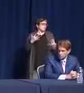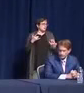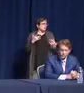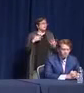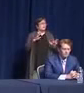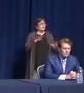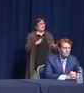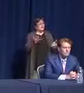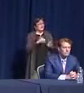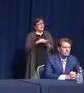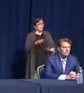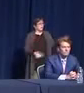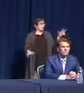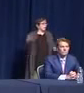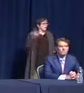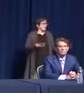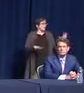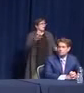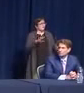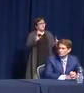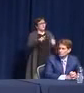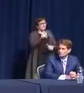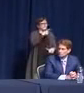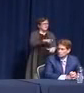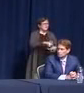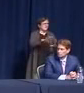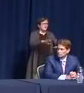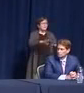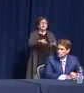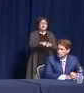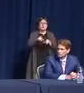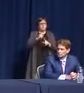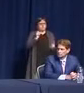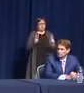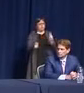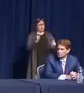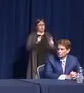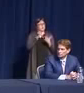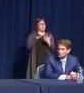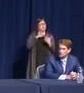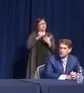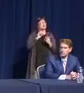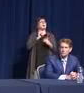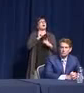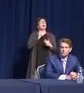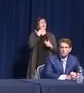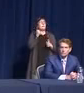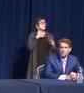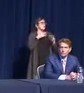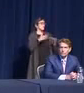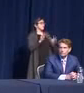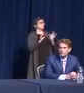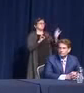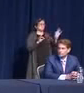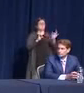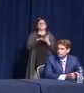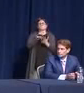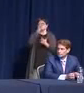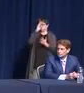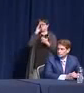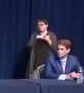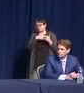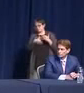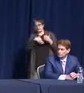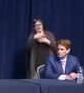operation. We are going to be assessing as we go and adjusting accordingly so that as we continue down this path, the